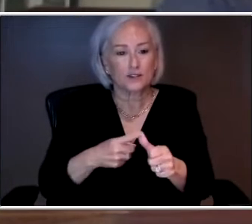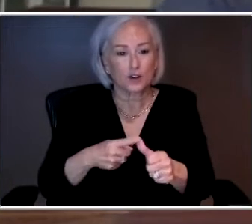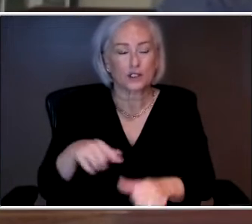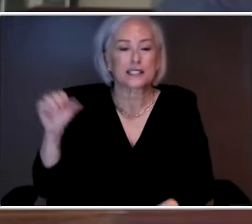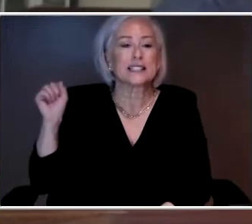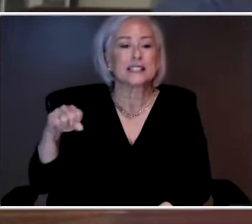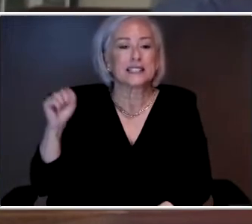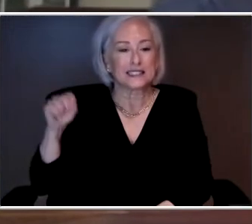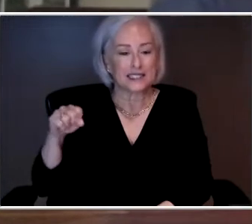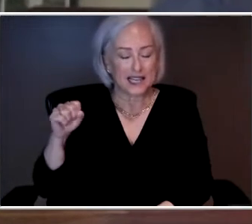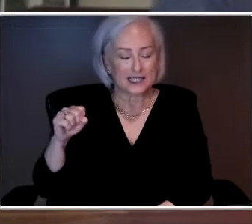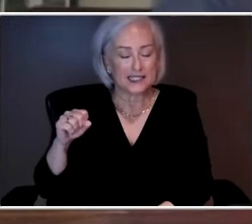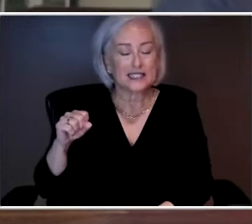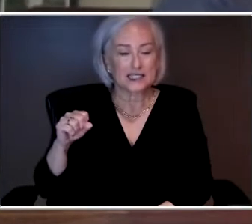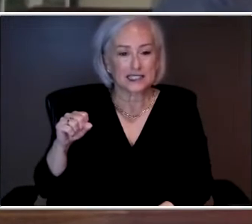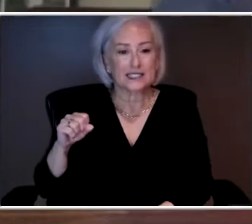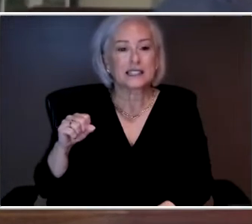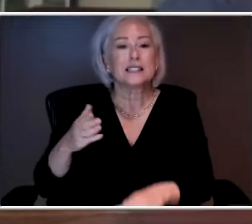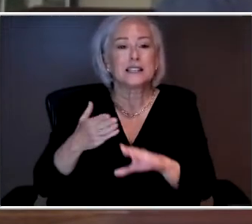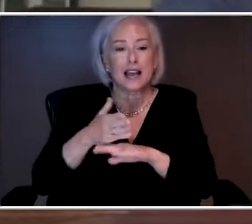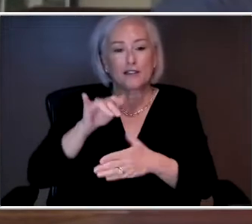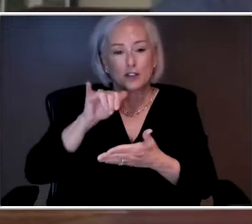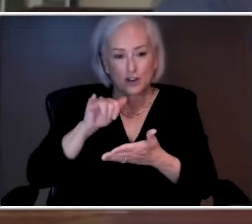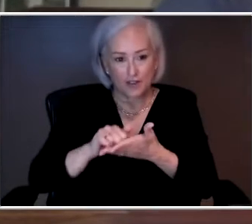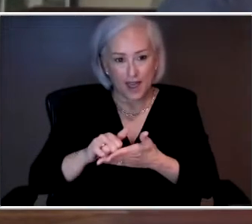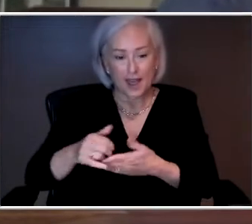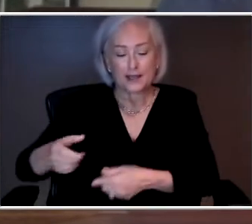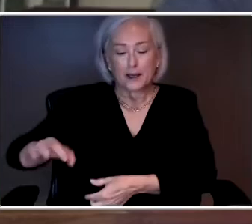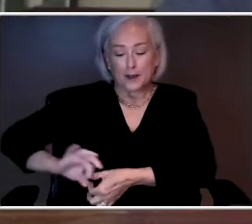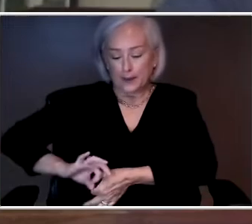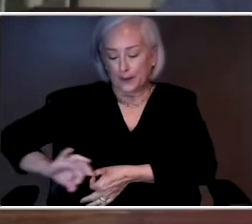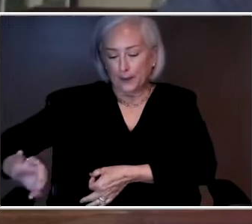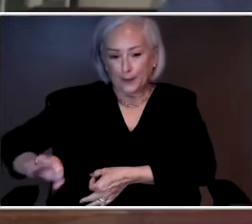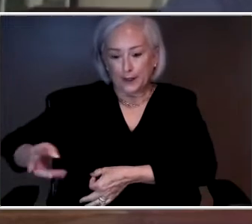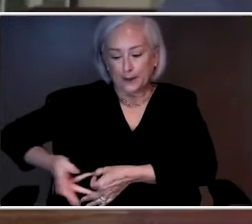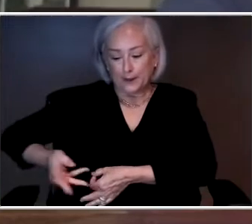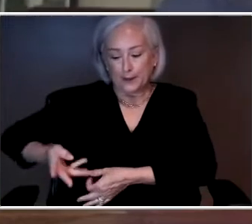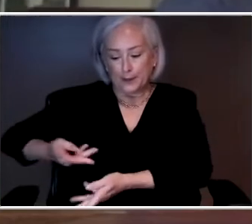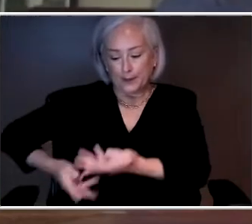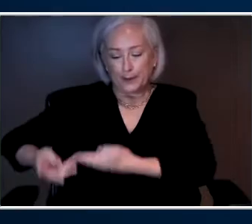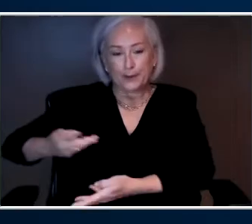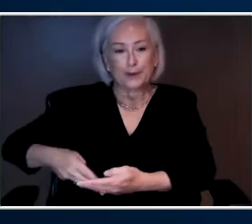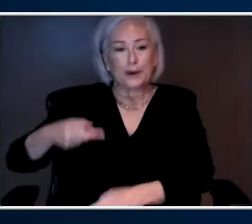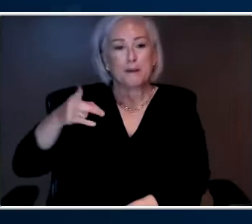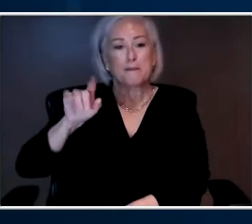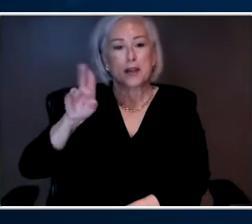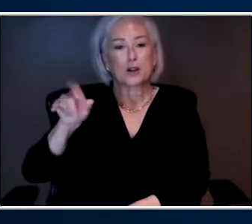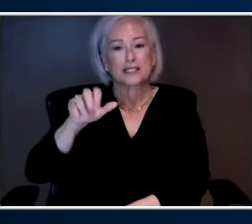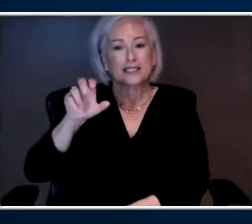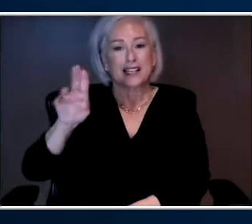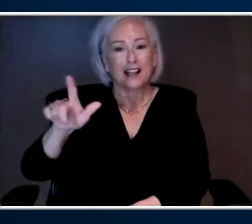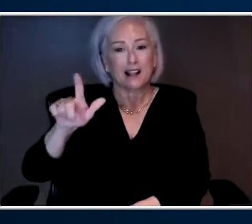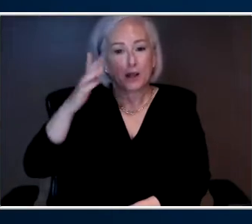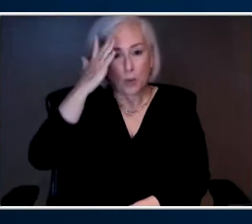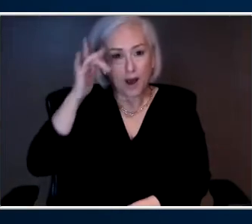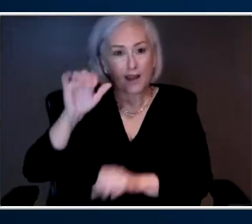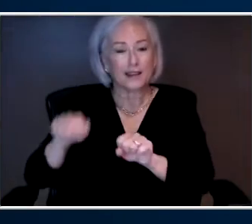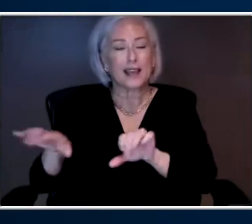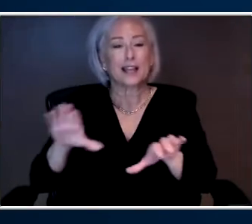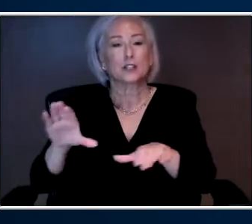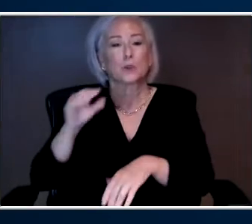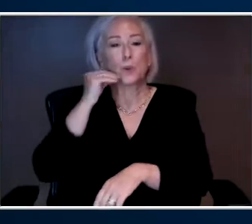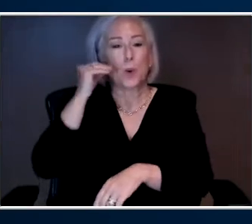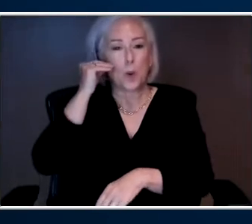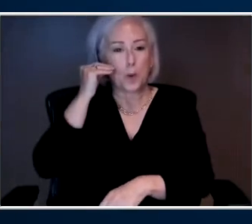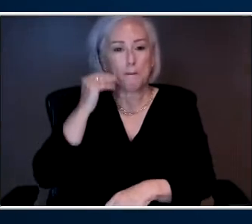that, we went to peritoneal, which was more convenient for her because we could do it at home. All right, Elsa, important question. What's your